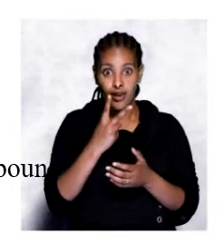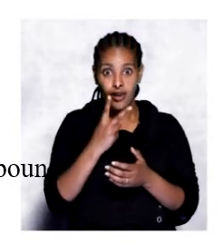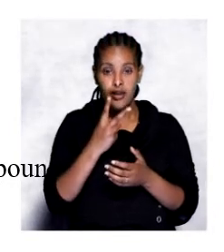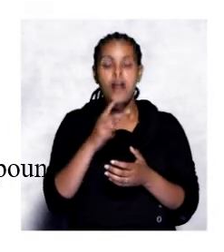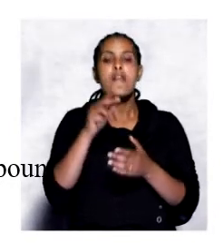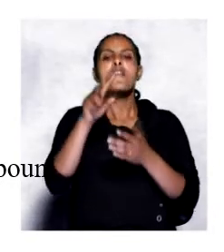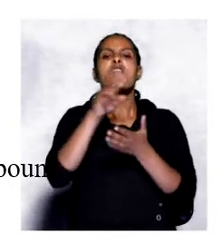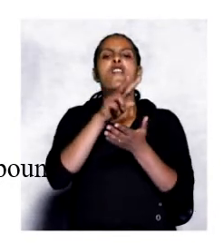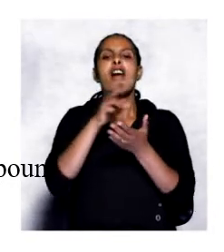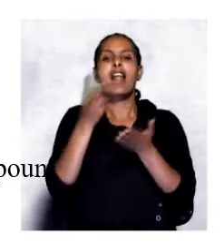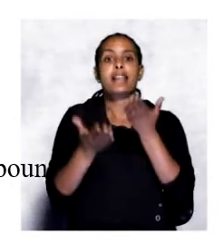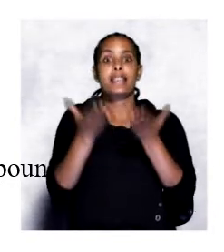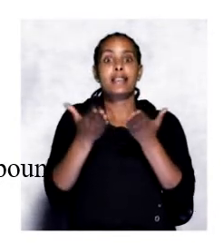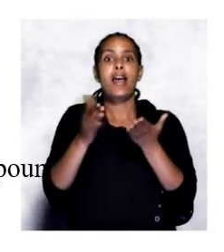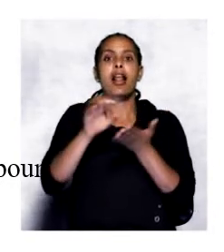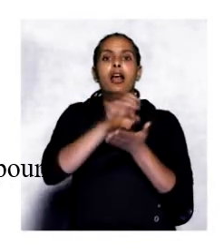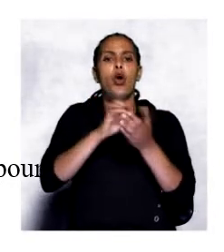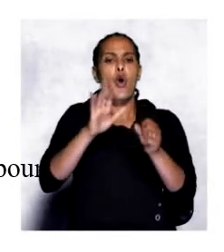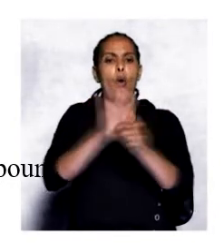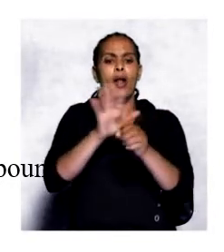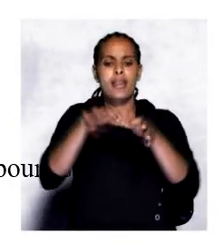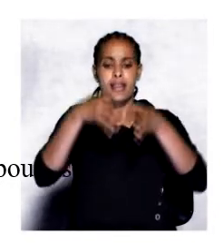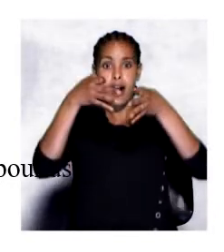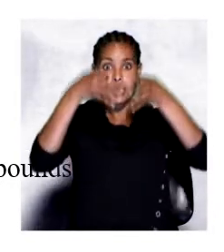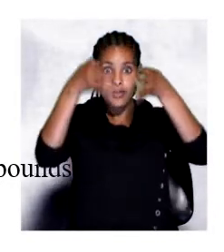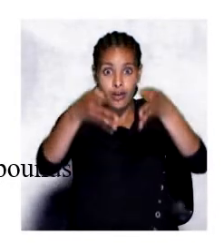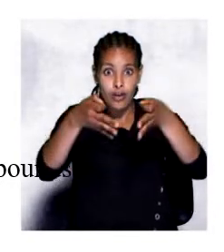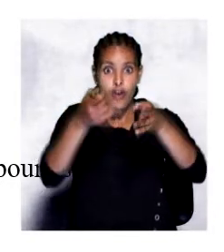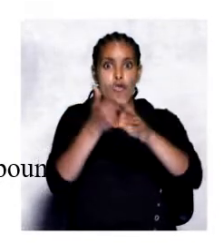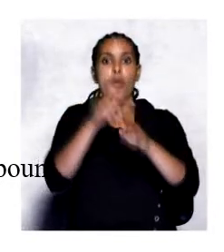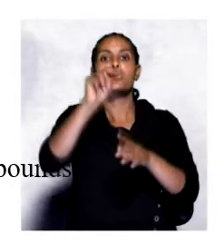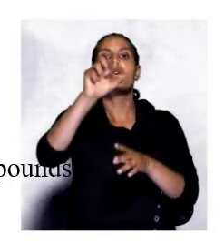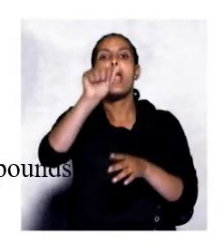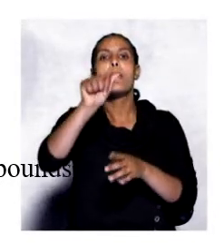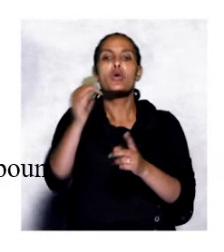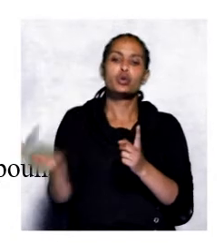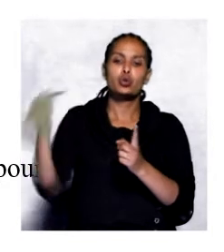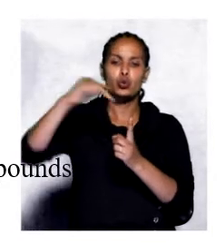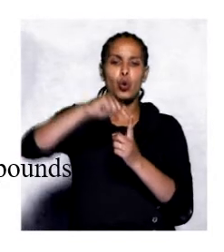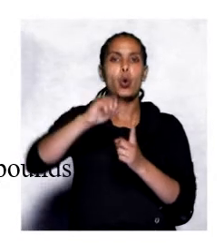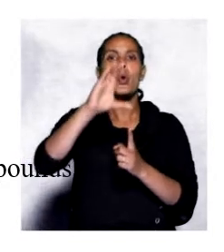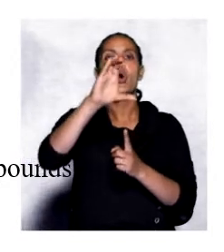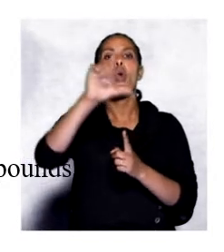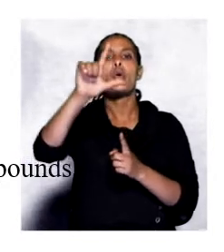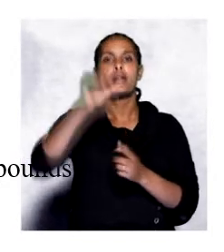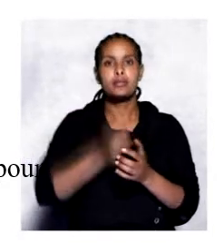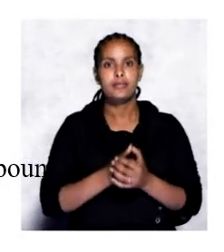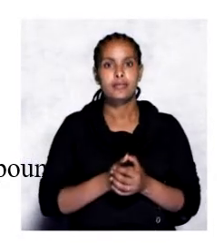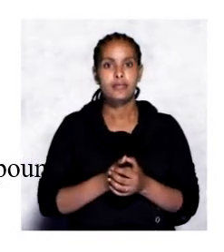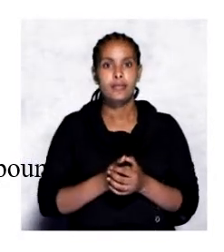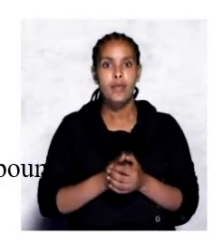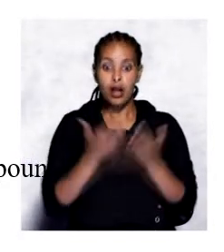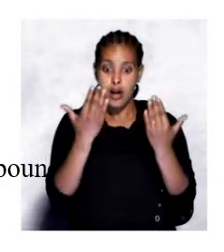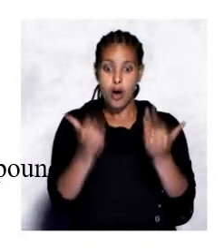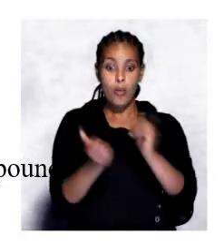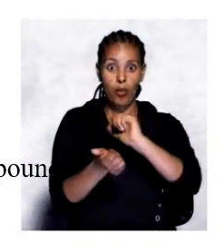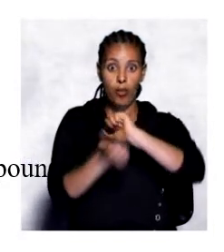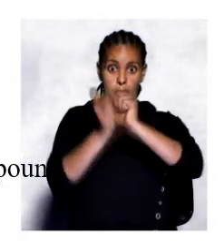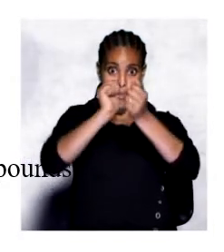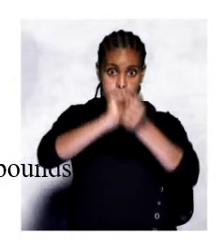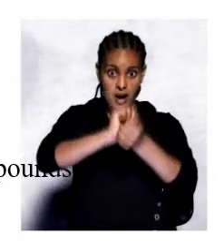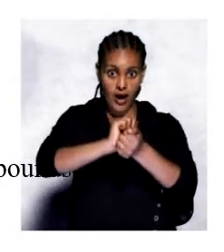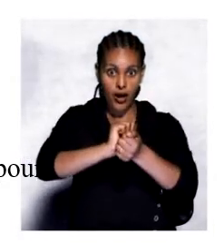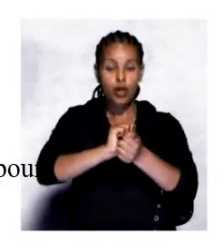valence electron is completely transferred from sodium into chlorine. Now it becomes